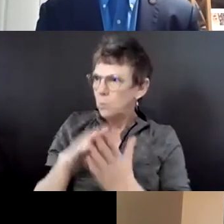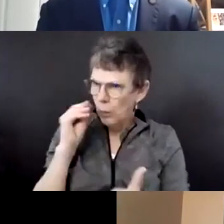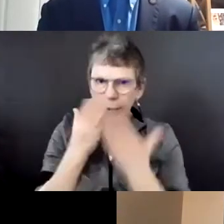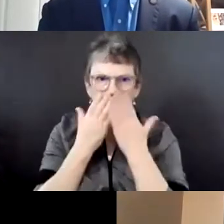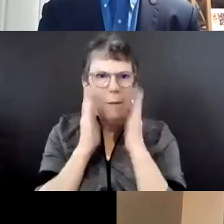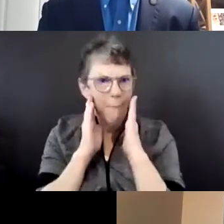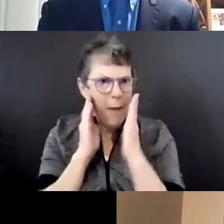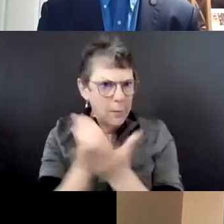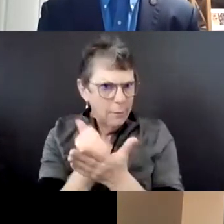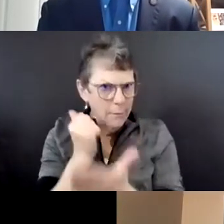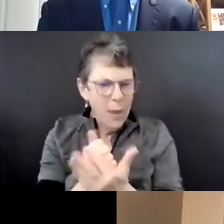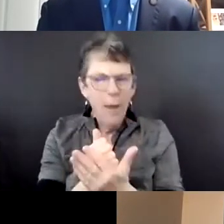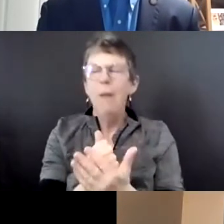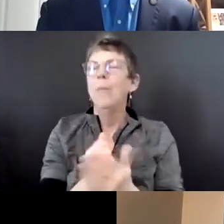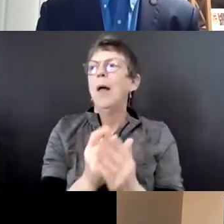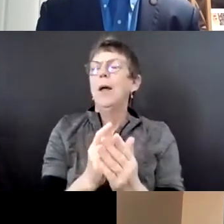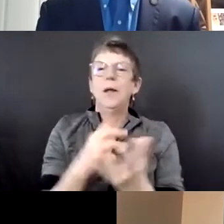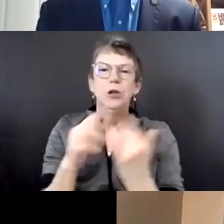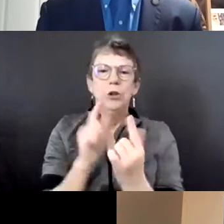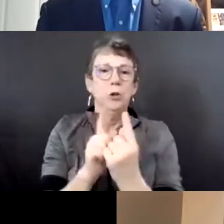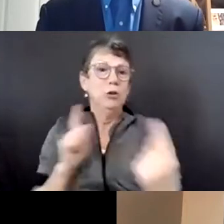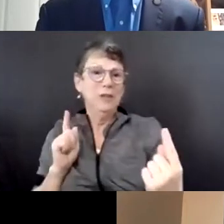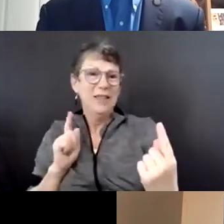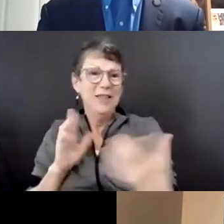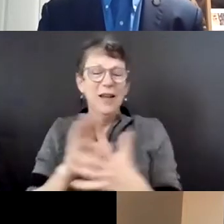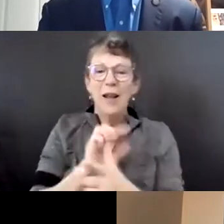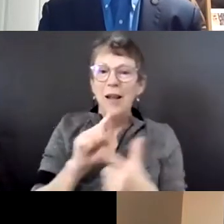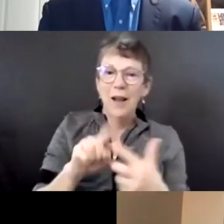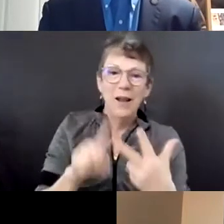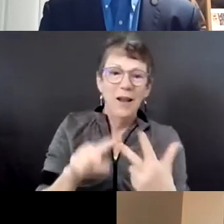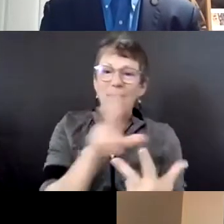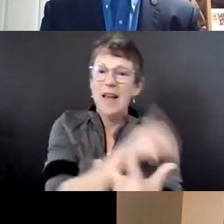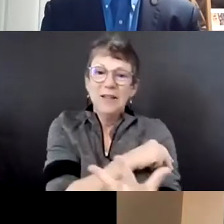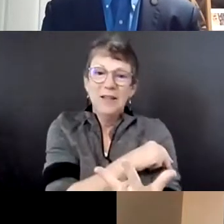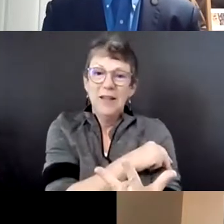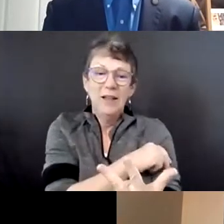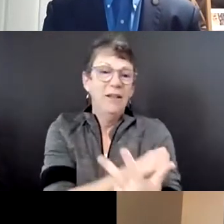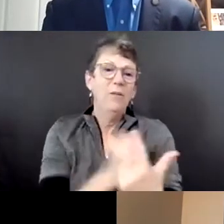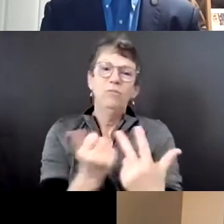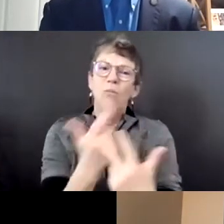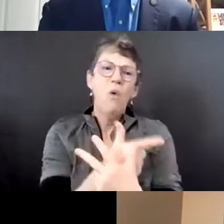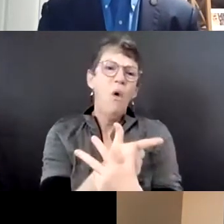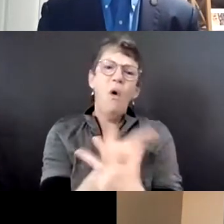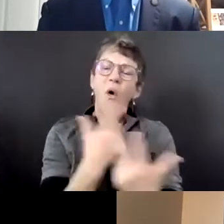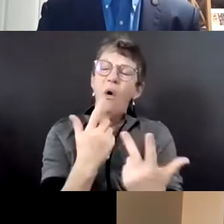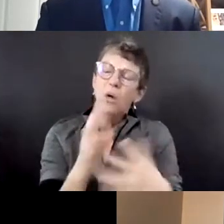social distancing, vaccinations. These are all critical things to helping us move forward.